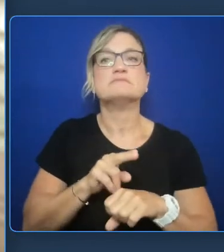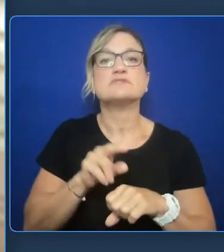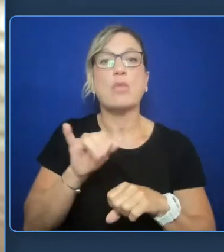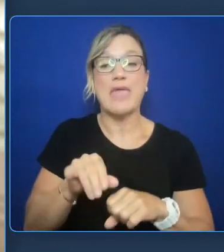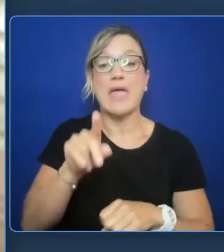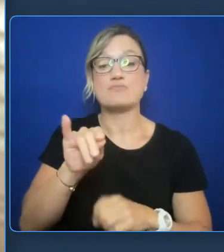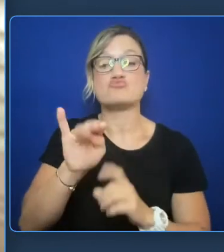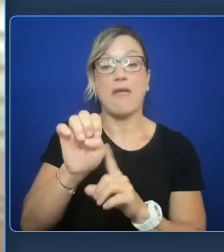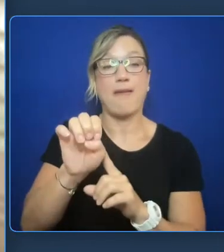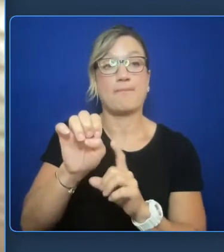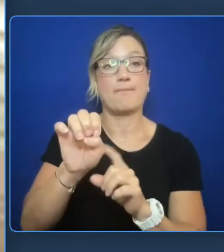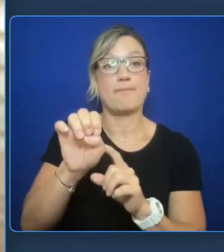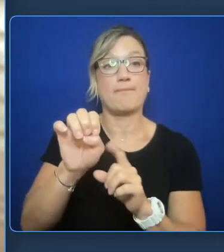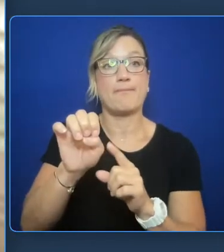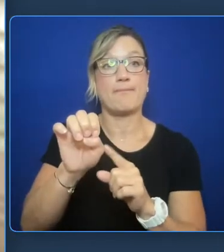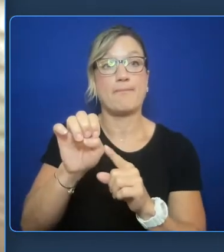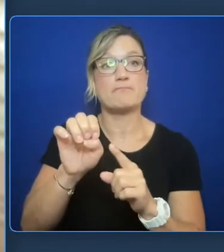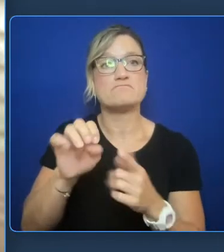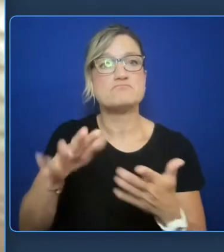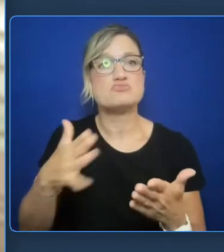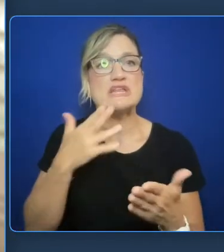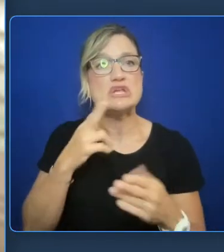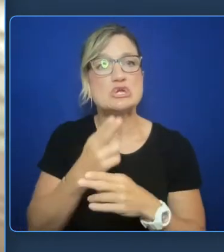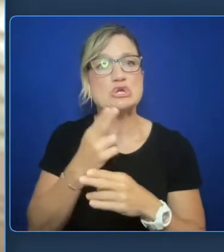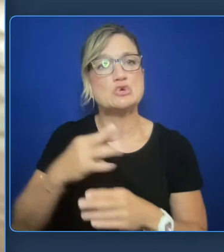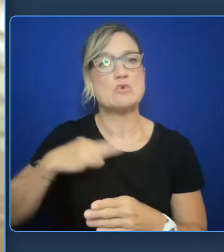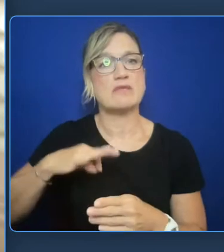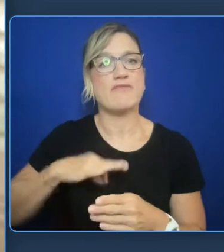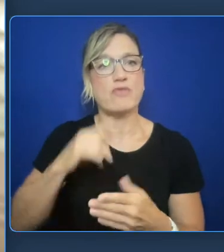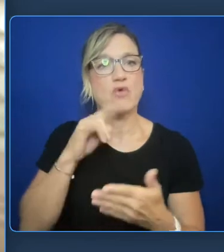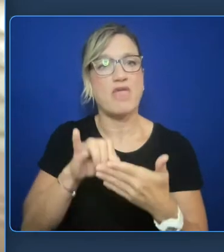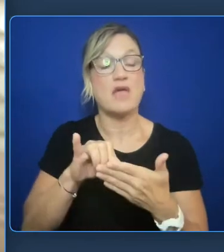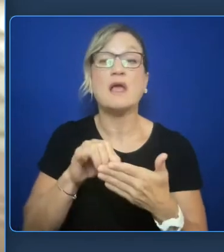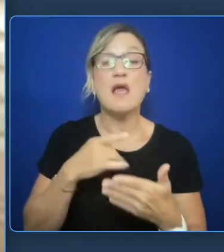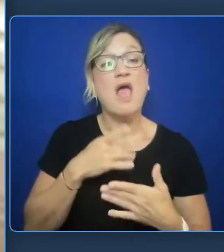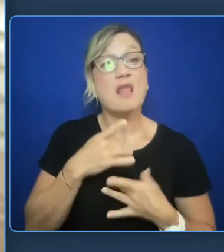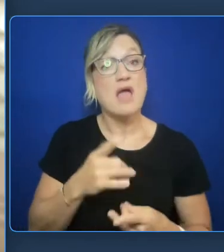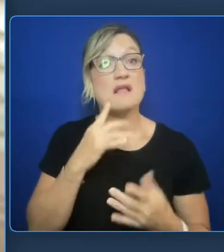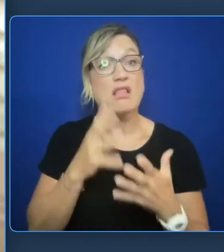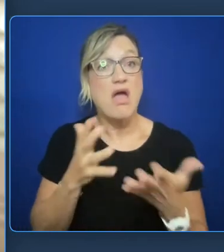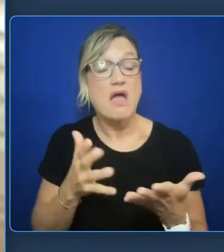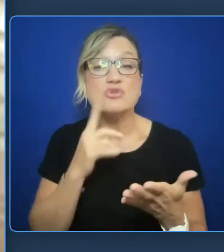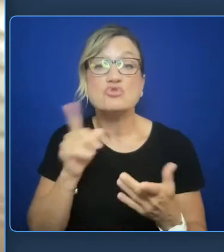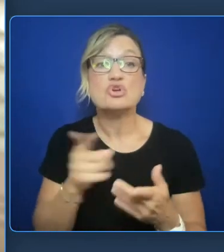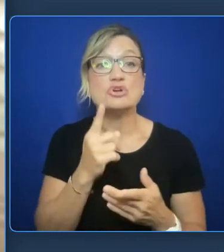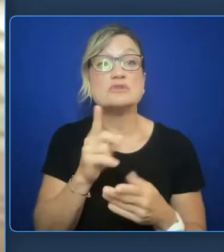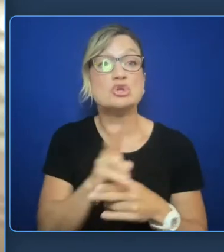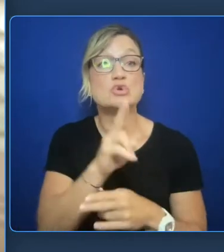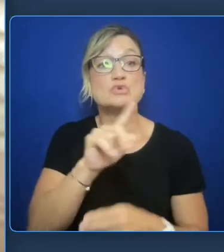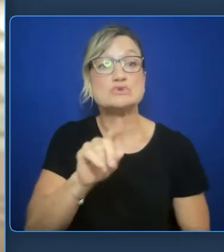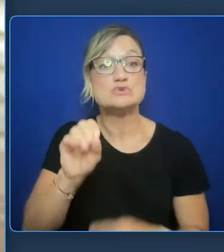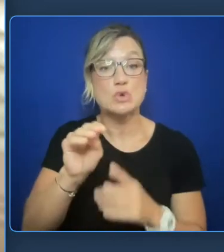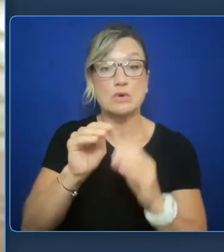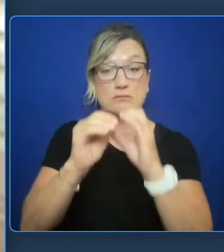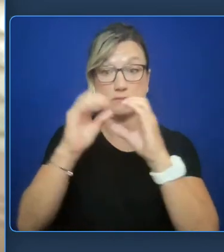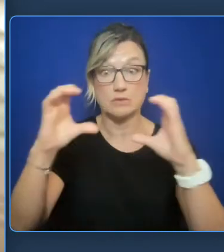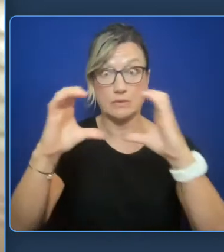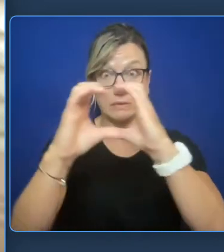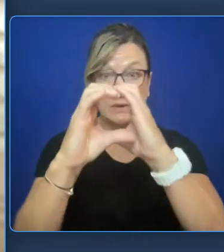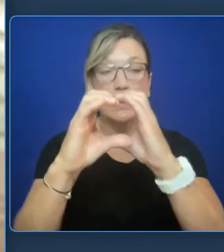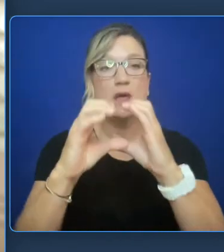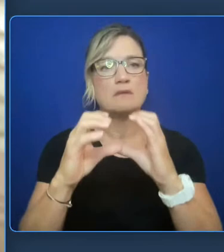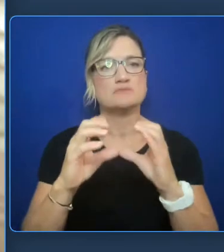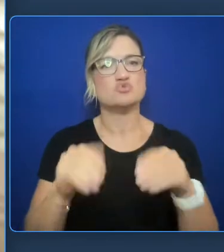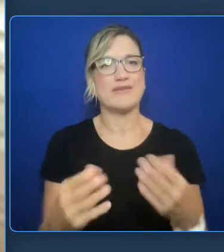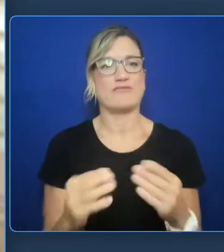So that prime is pretty useful in that area. I like it a lot. You could go to a zoom to give you a little bit more flexibility.